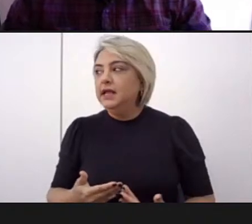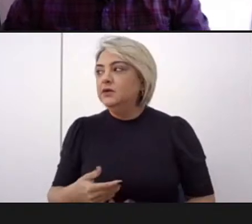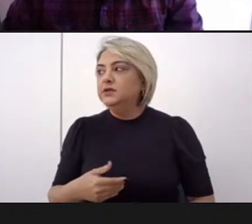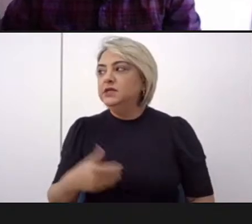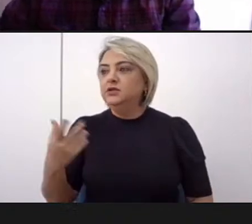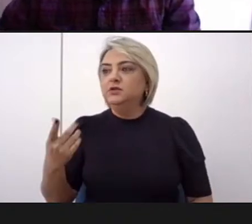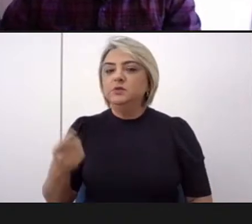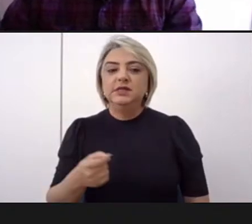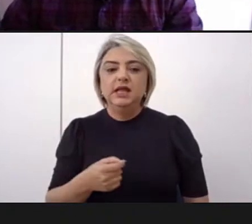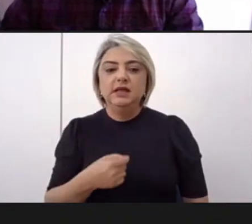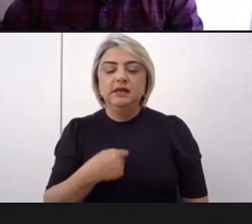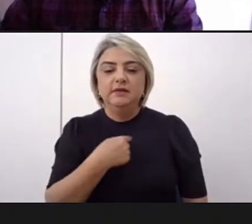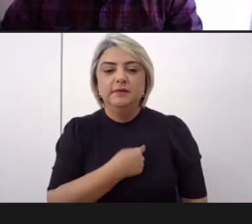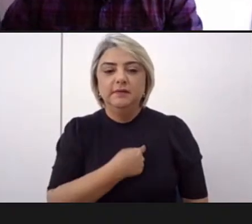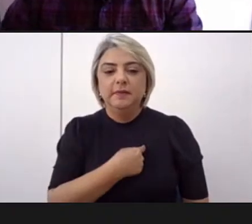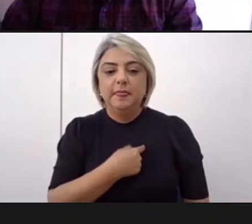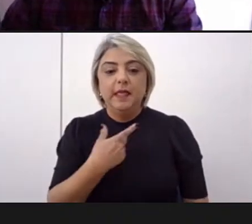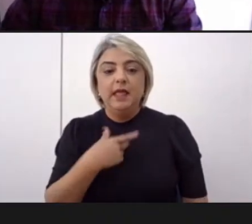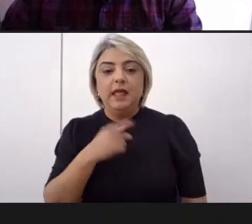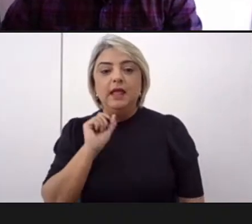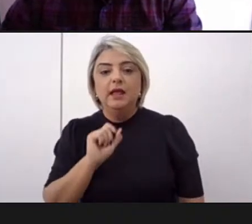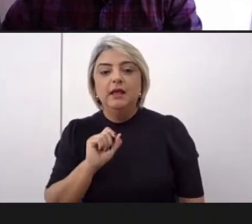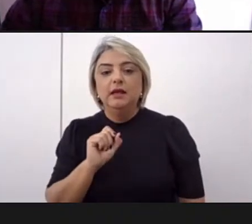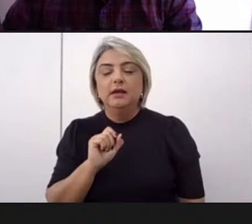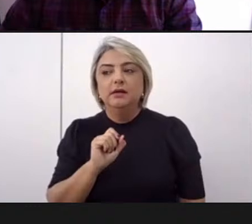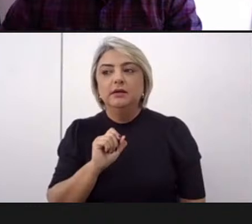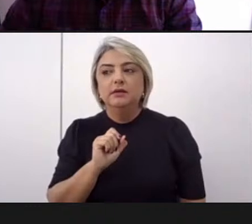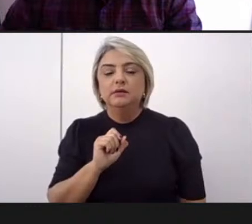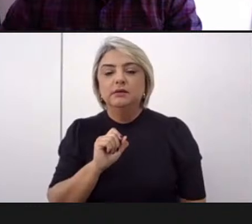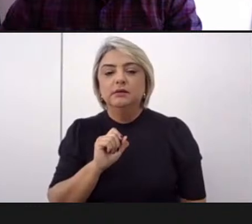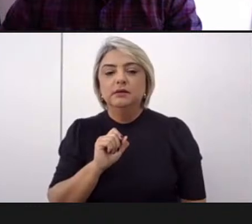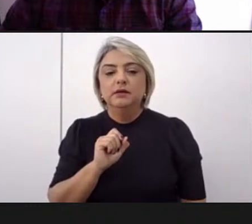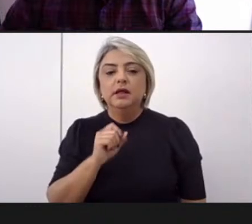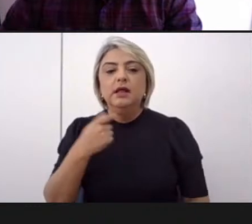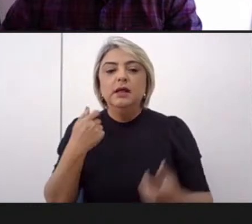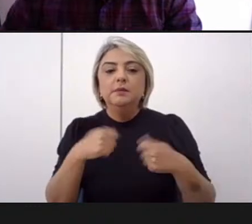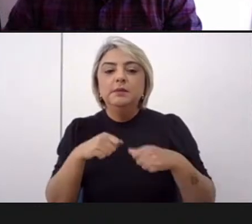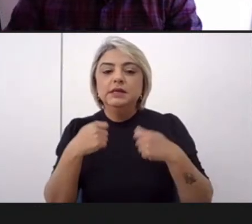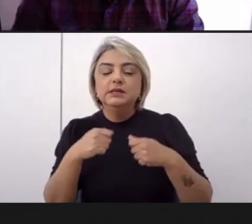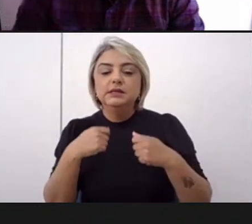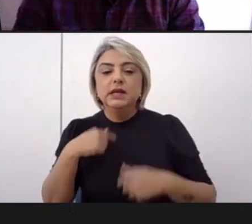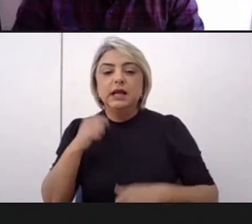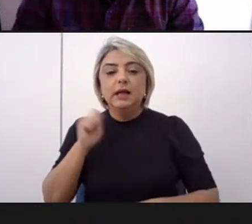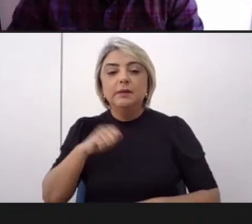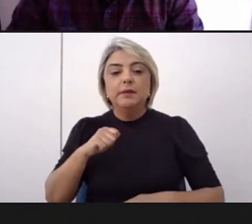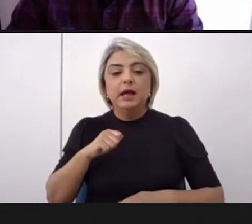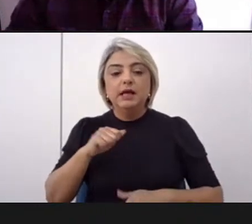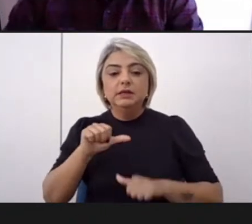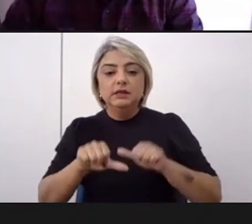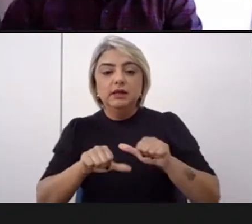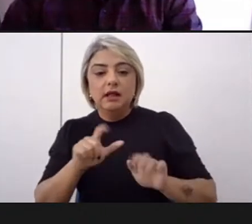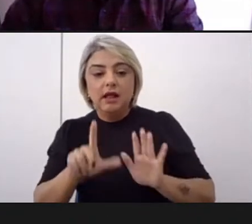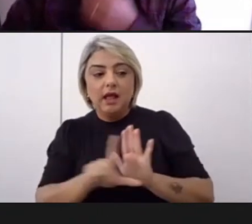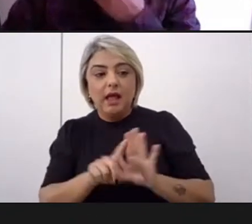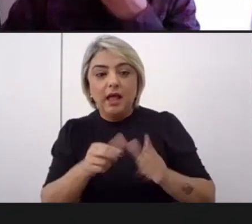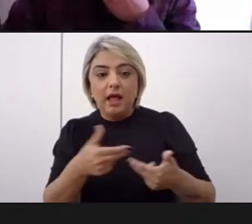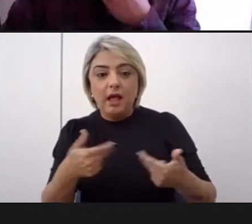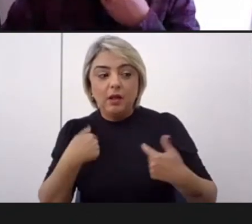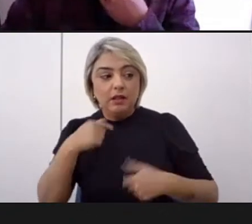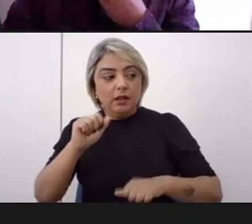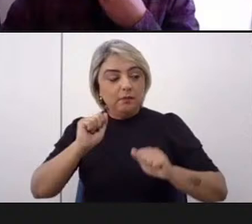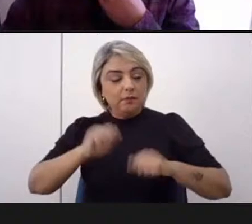So you have to think something in the law that give you a chance to